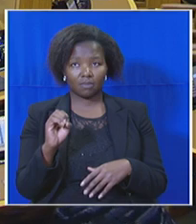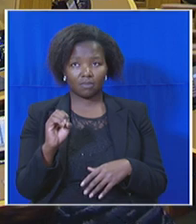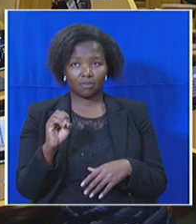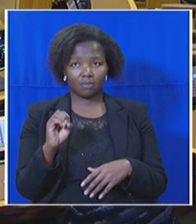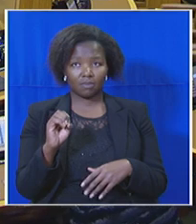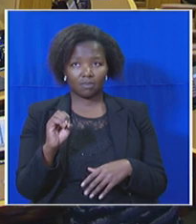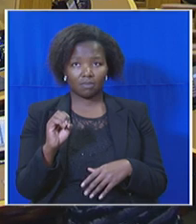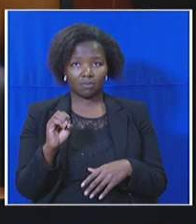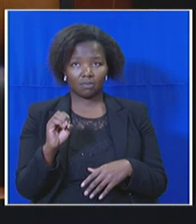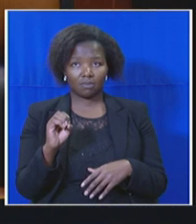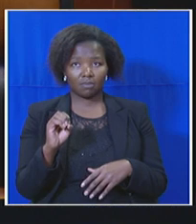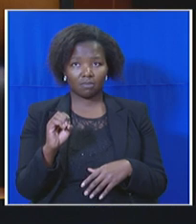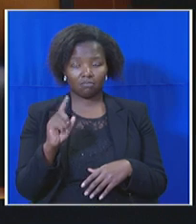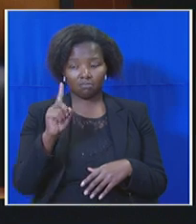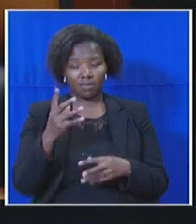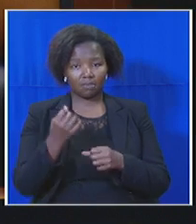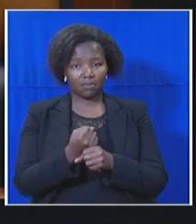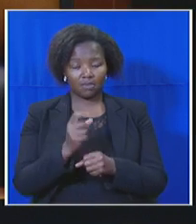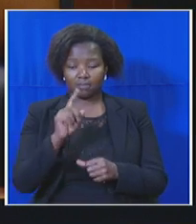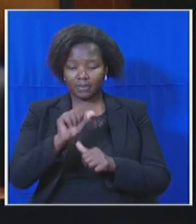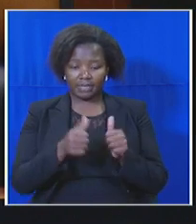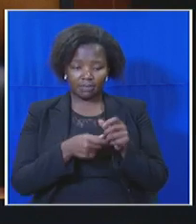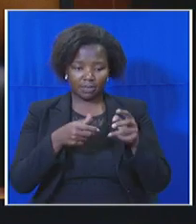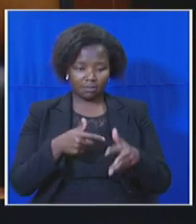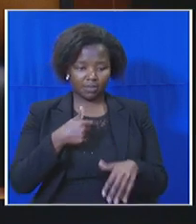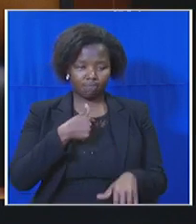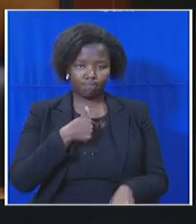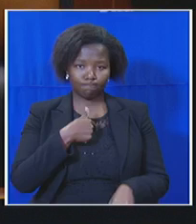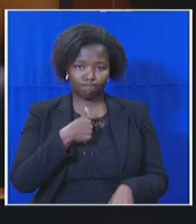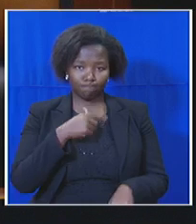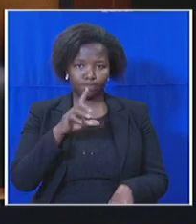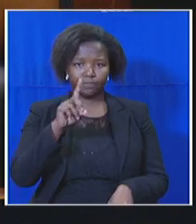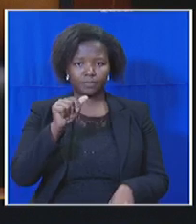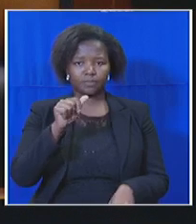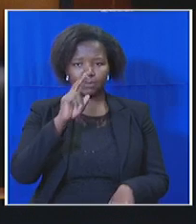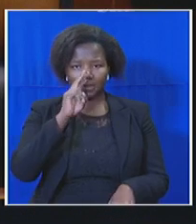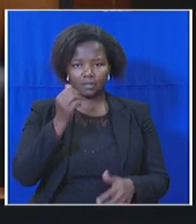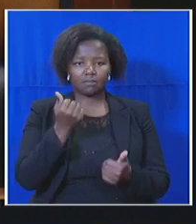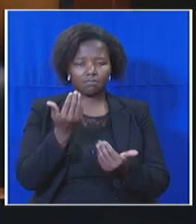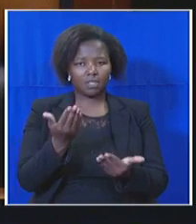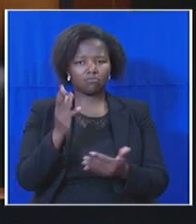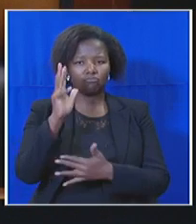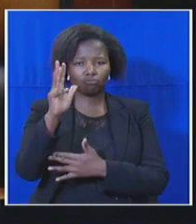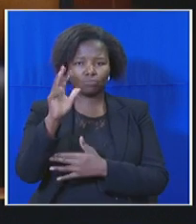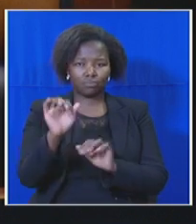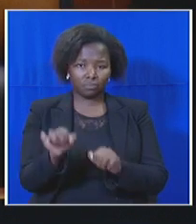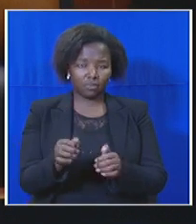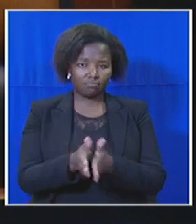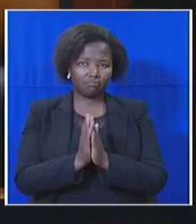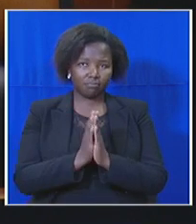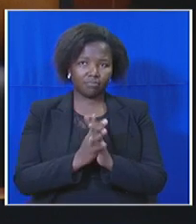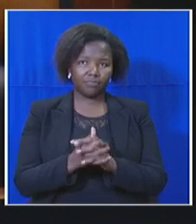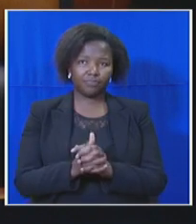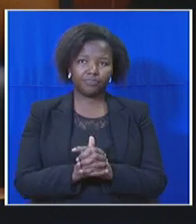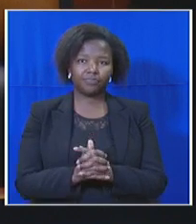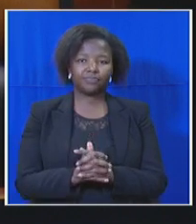Okay, the ayes have it. Deputy Speaker? Yes. The DA would like an opportunity to make a declaration, please. Thank you.